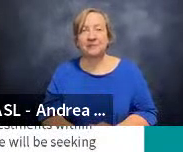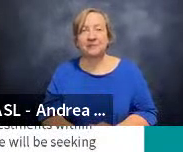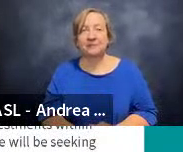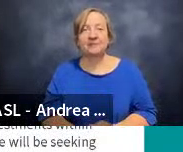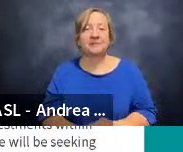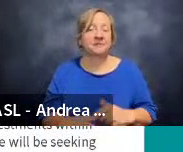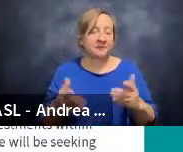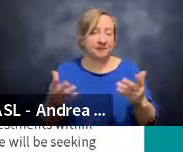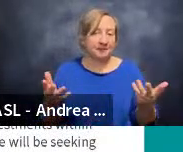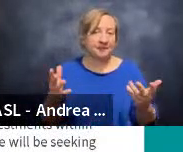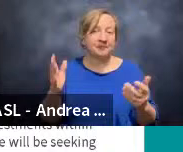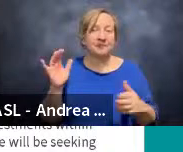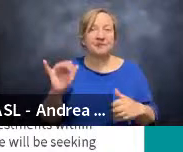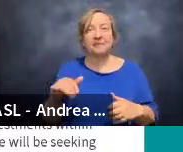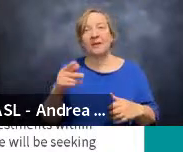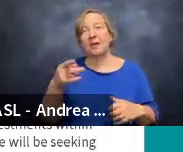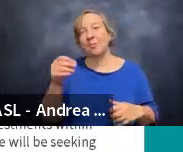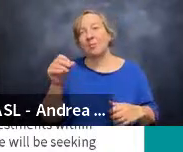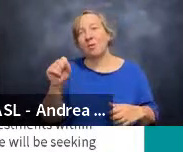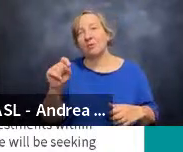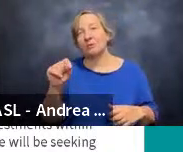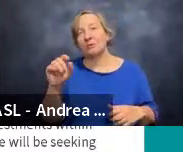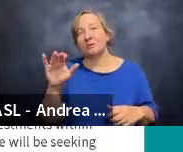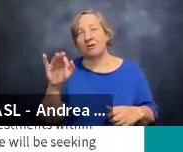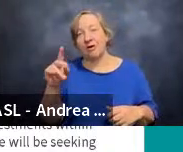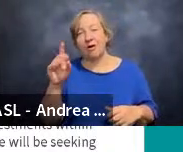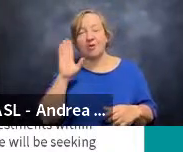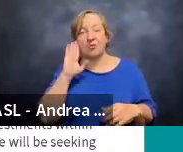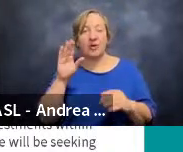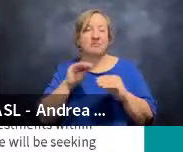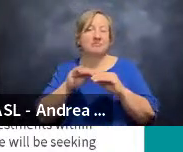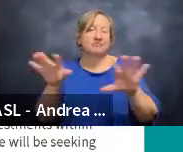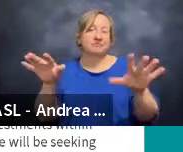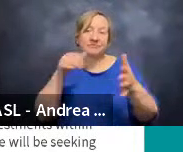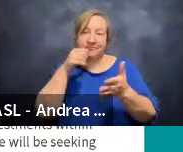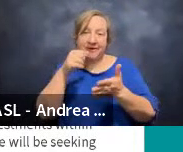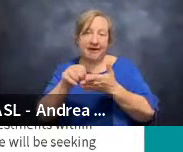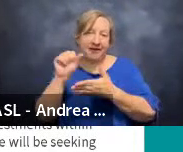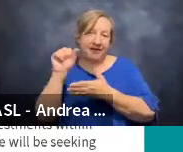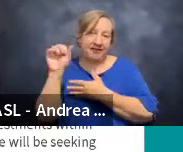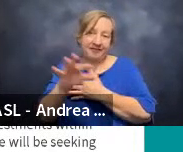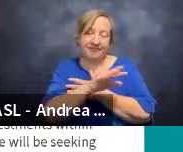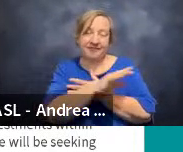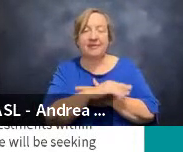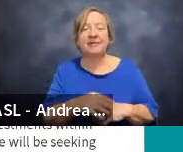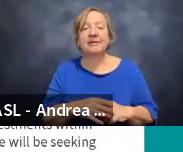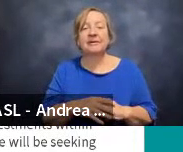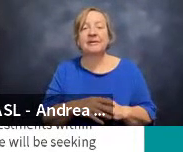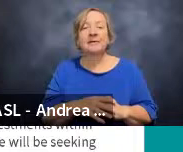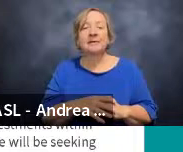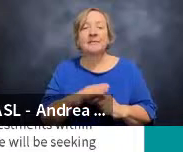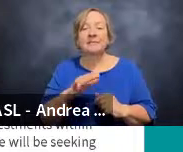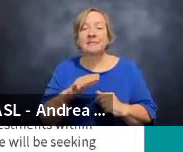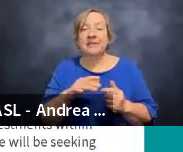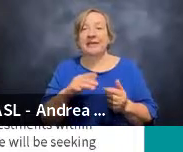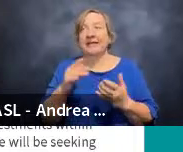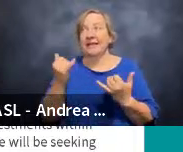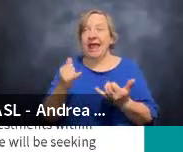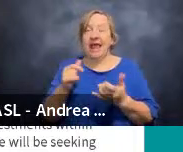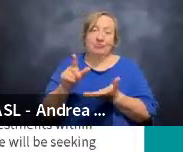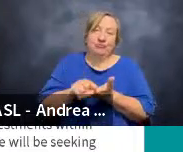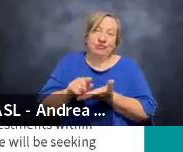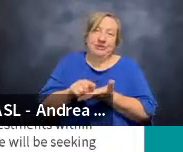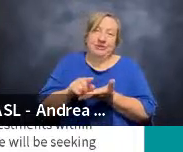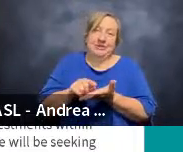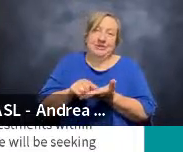So this is the postcard, a little preview of the postcard. It is getting printed as we speak and will